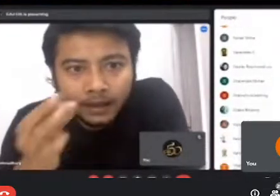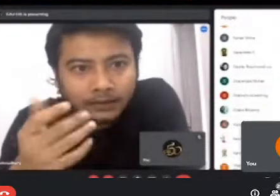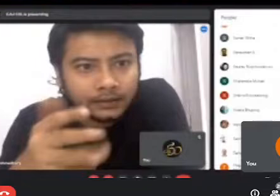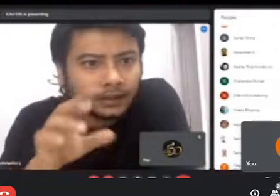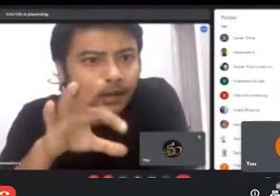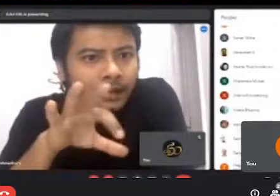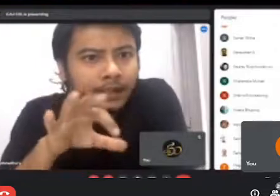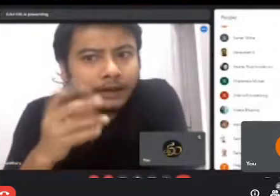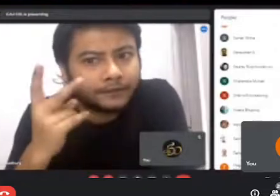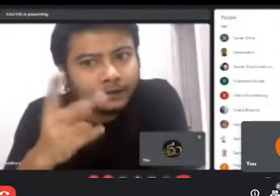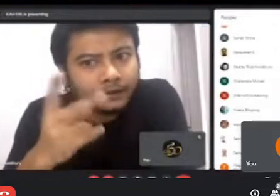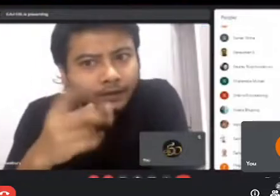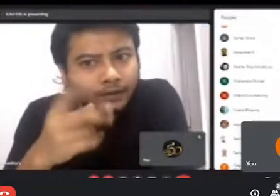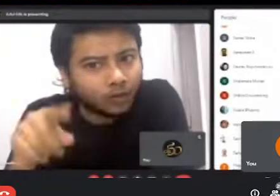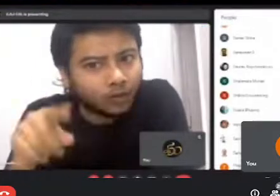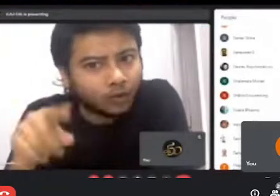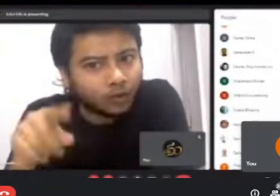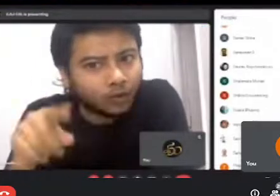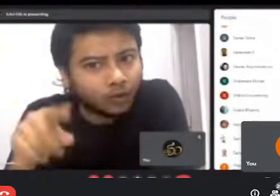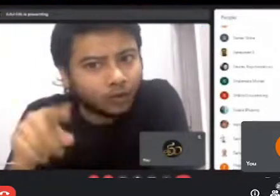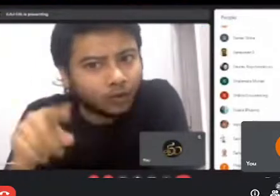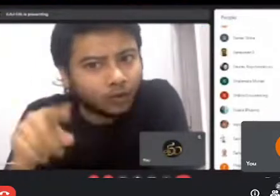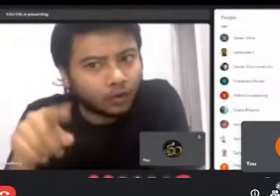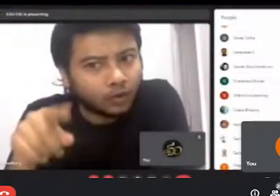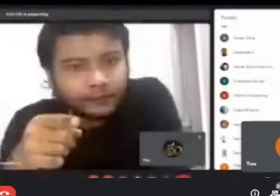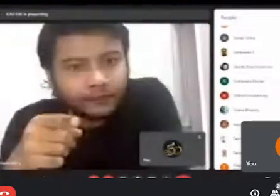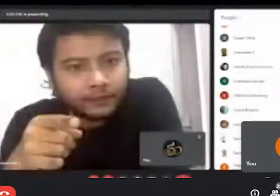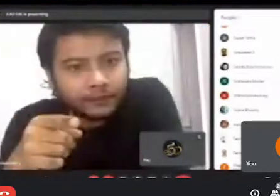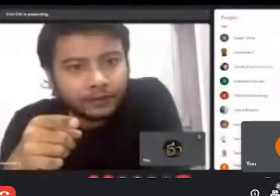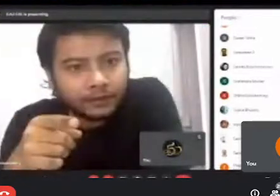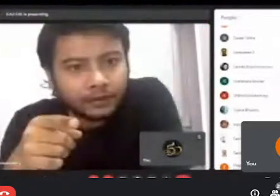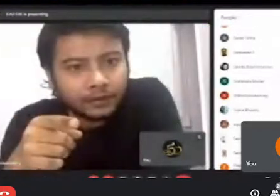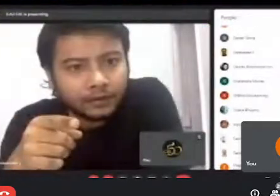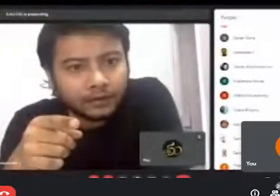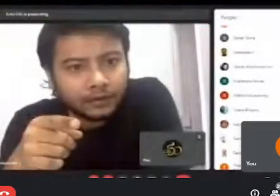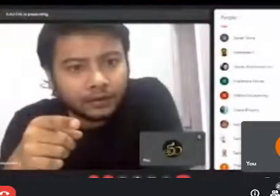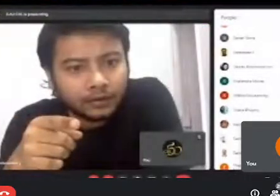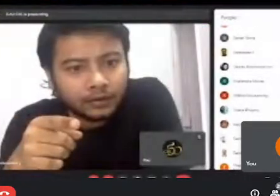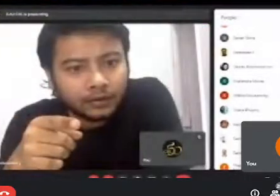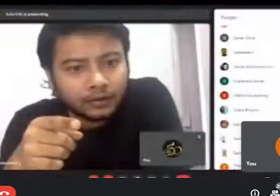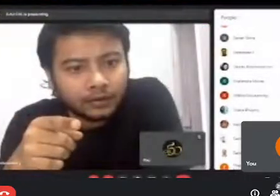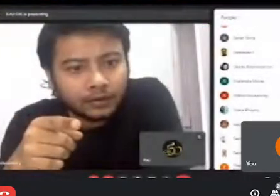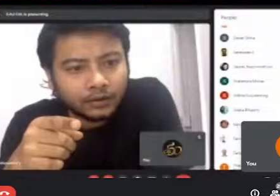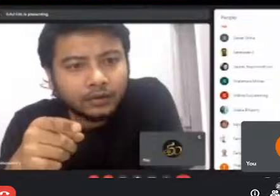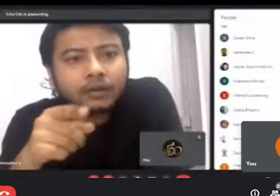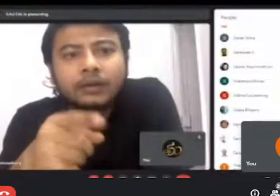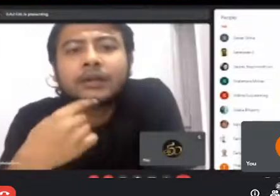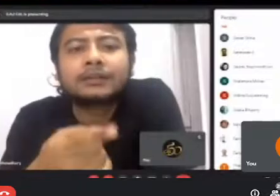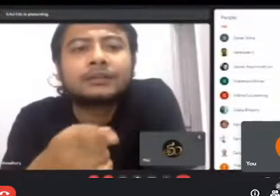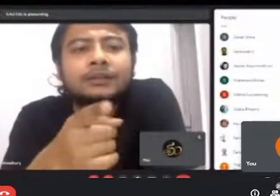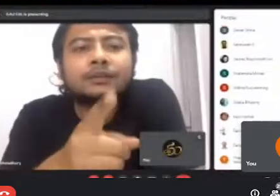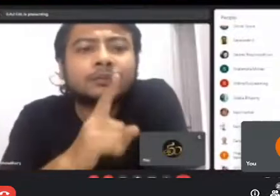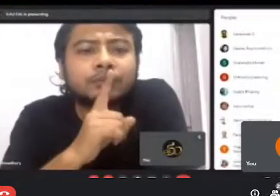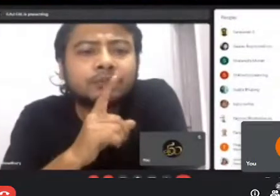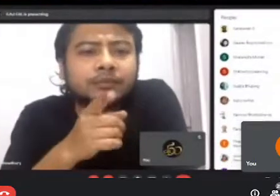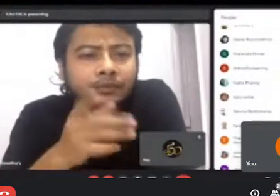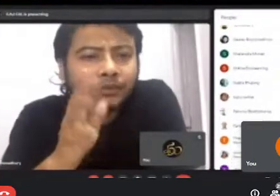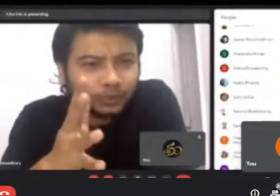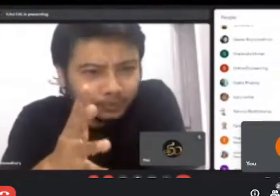We can see, but he's muted. Is that choice? I mean, he wants to just communicate in sign language, I presume.